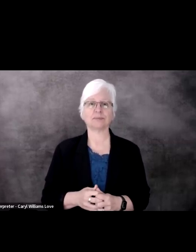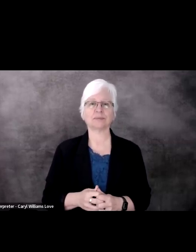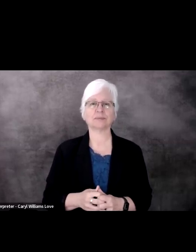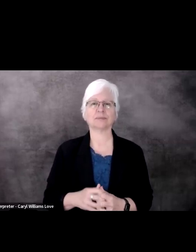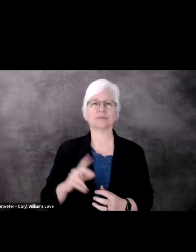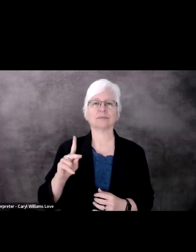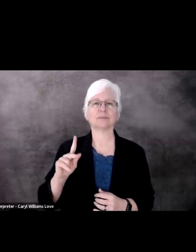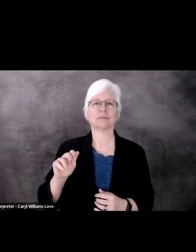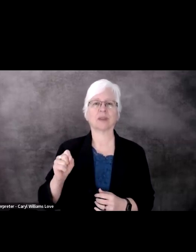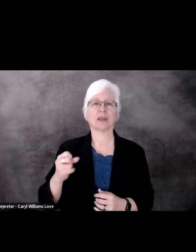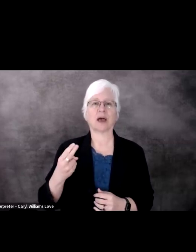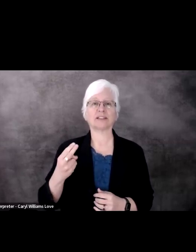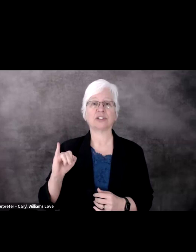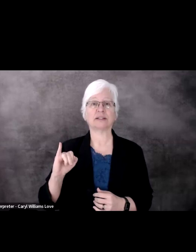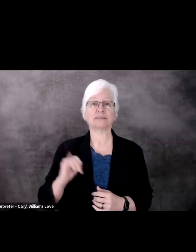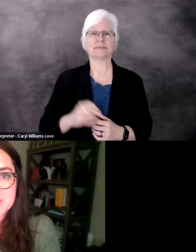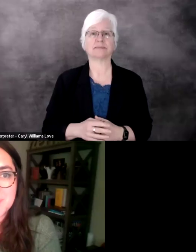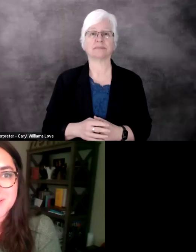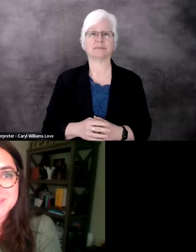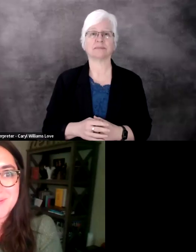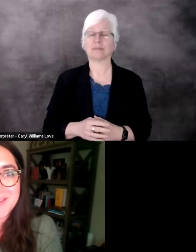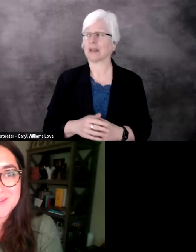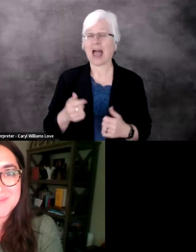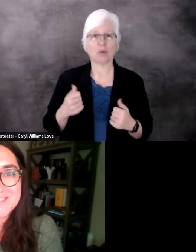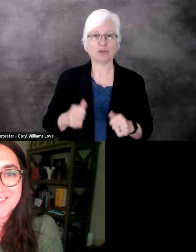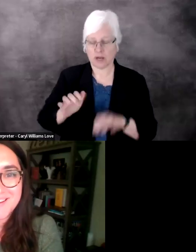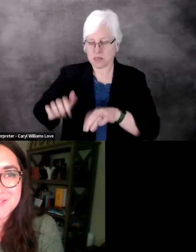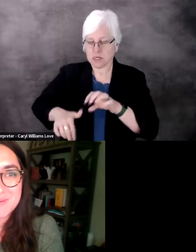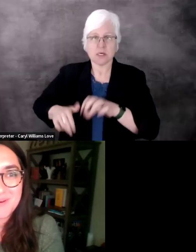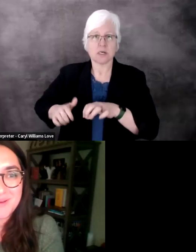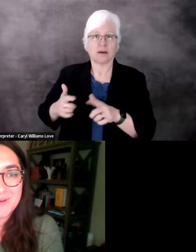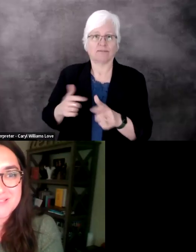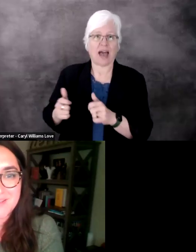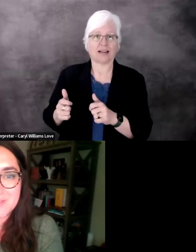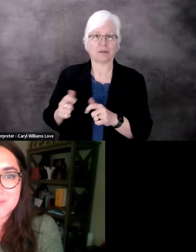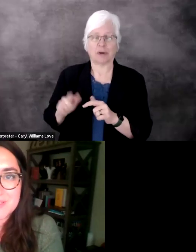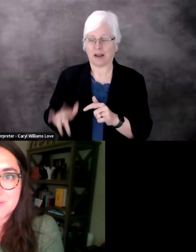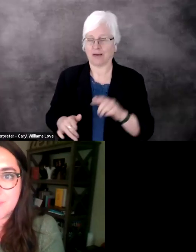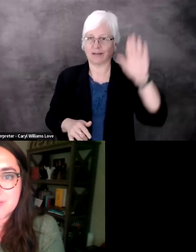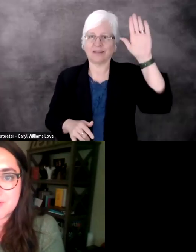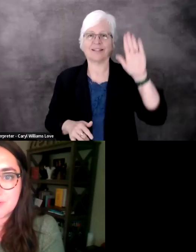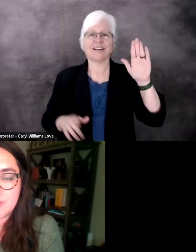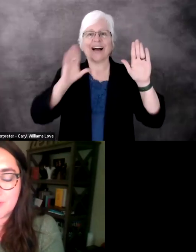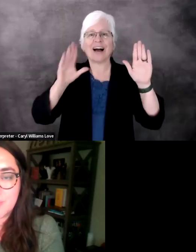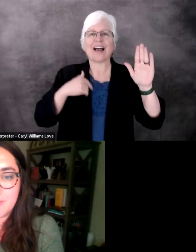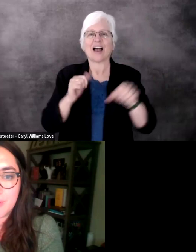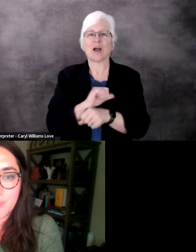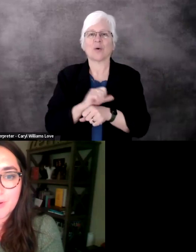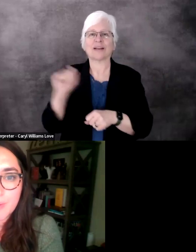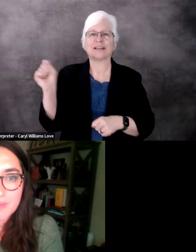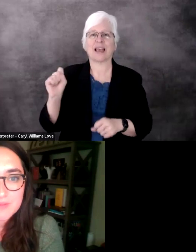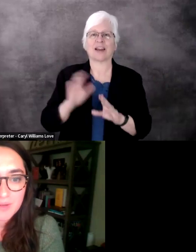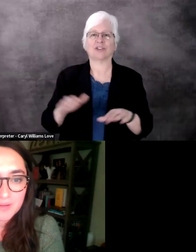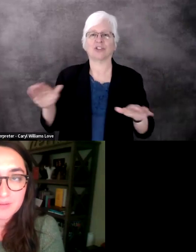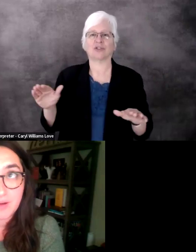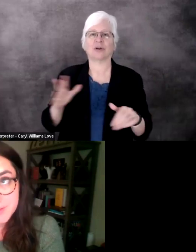Kashi. I was going to try to type furiously, but I'll stick my hand up instead. Kashi Aurora, I work at Seattle Children's and represent Children, Youth, Behavioral Health Work